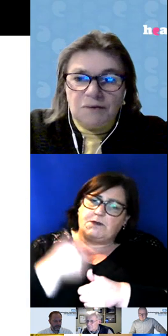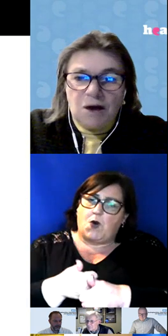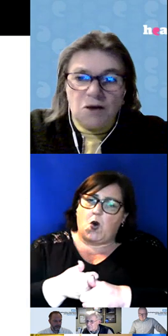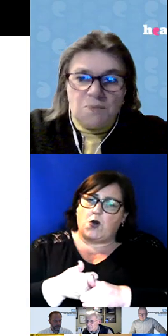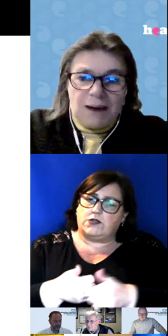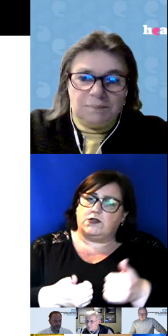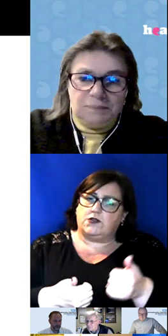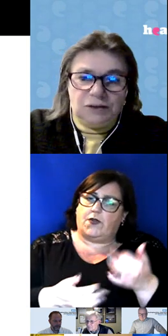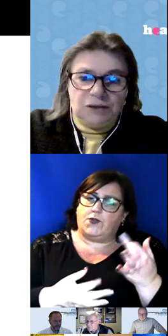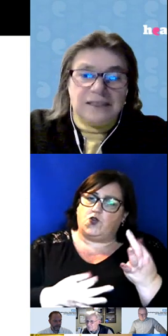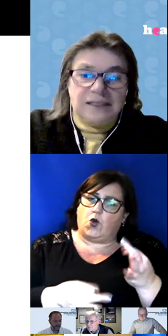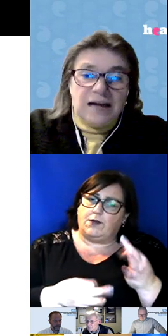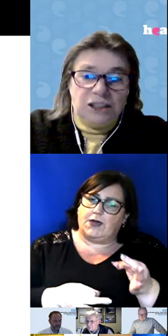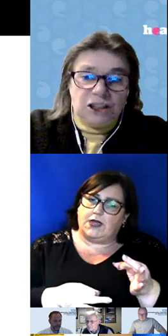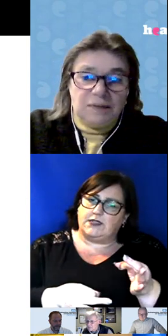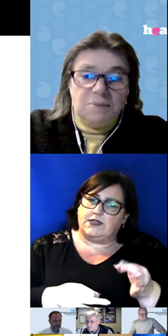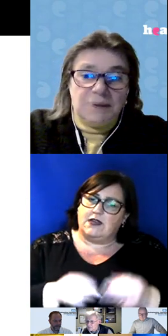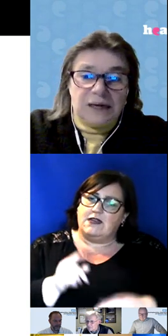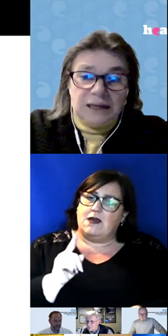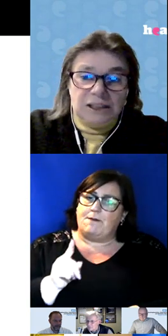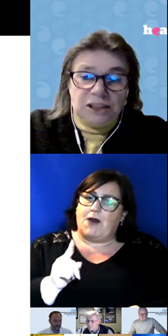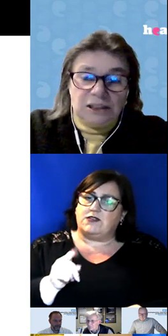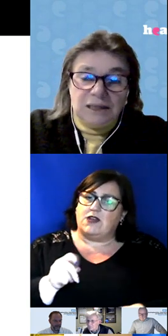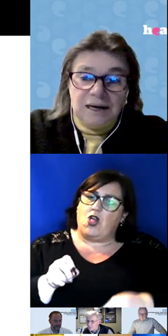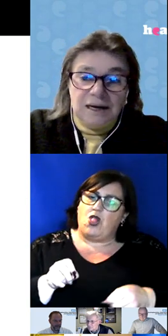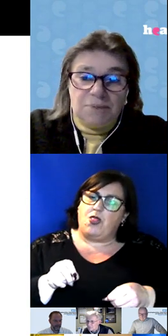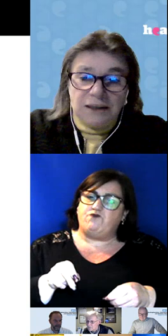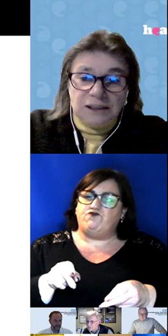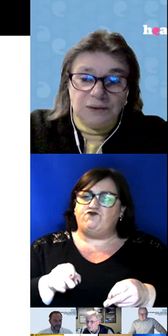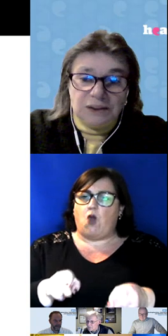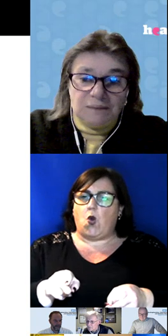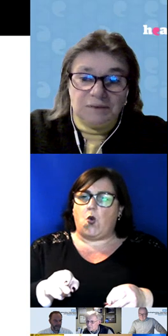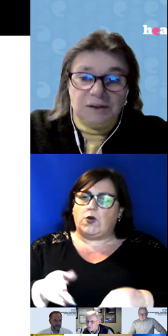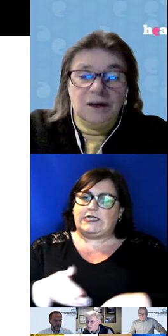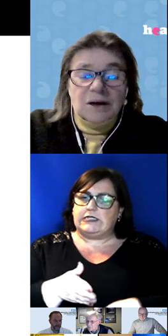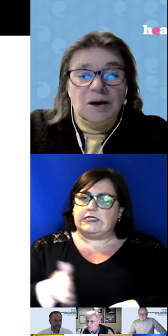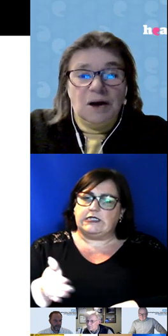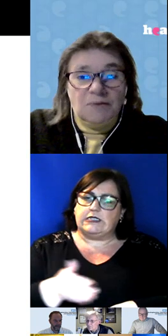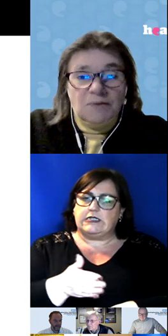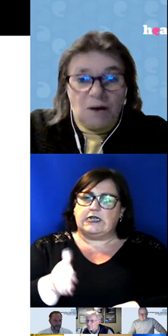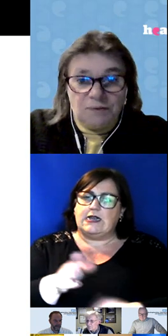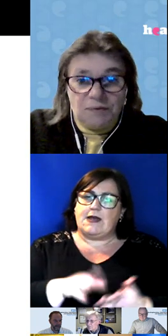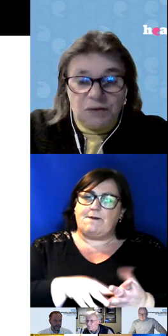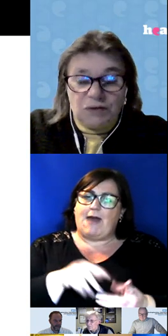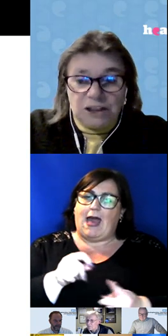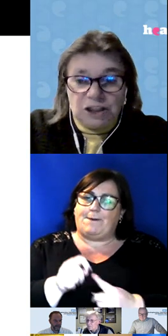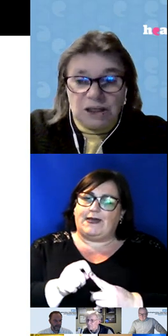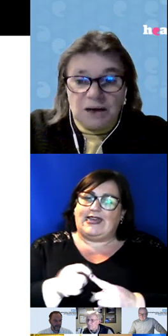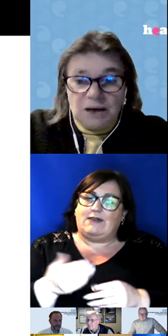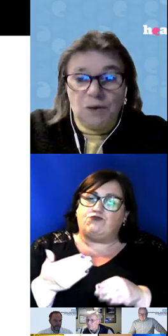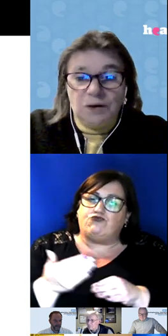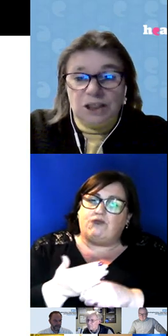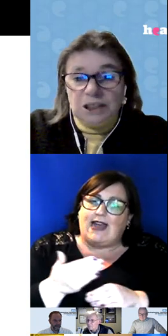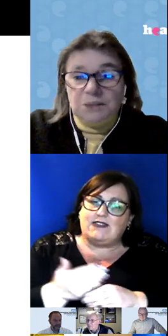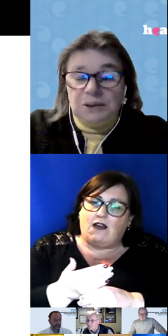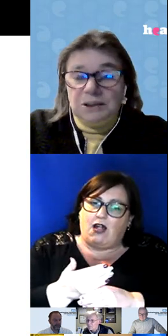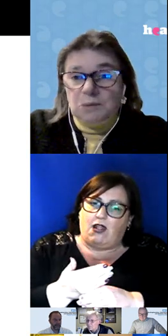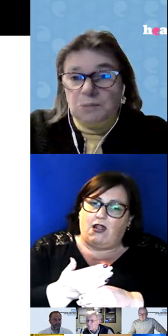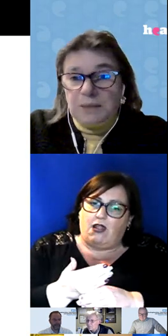around the roadmap to destination implementation in practical terms of the strategy.